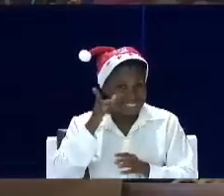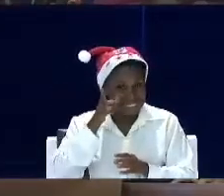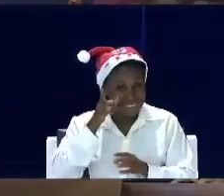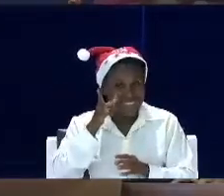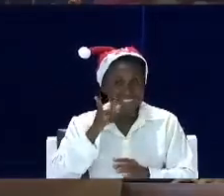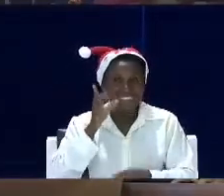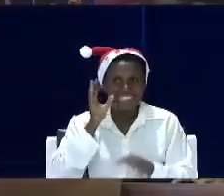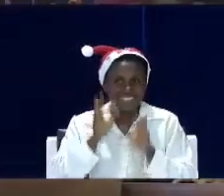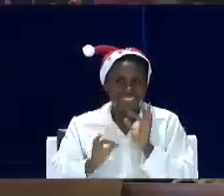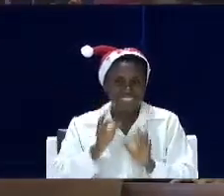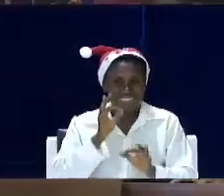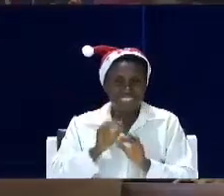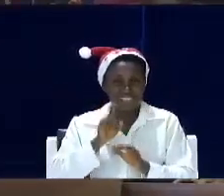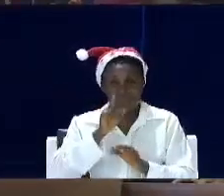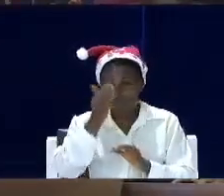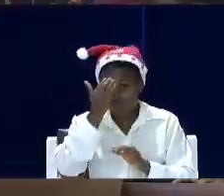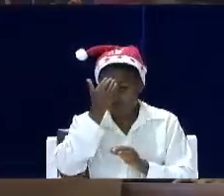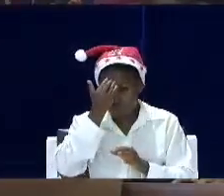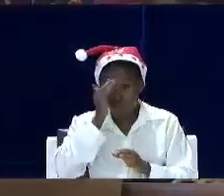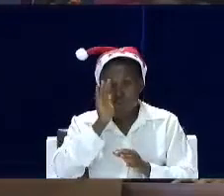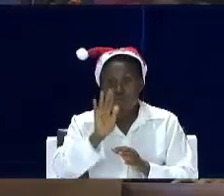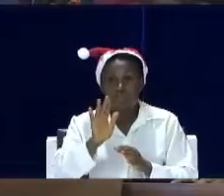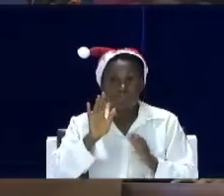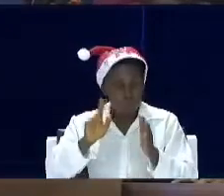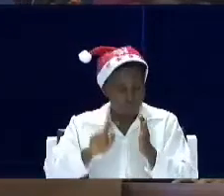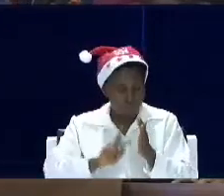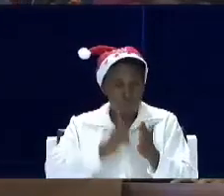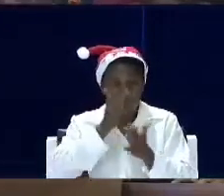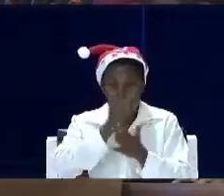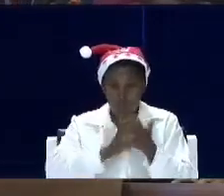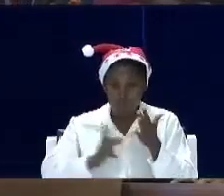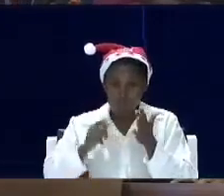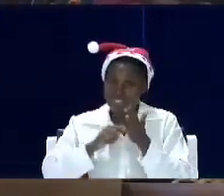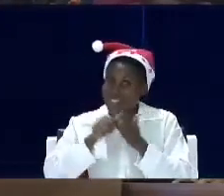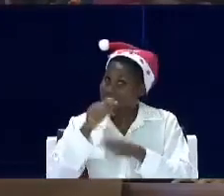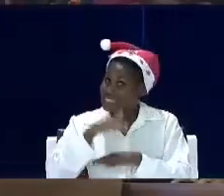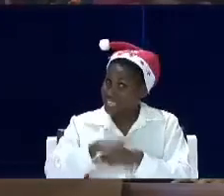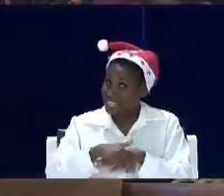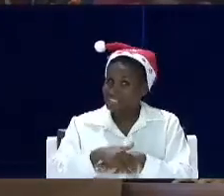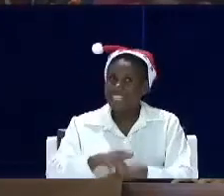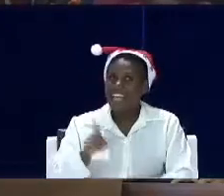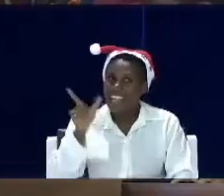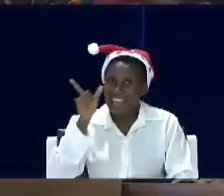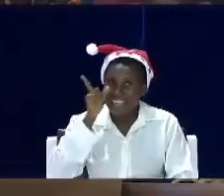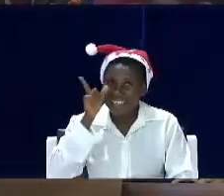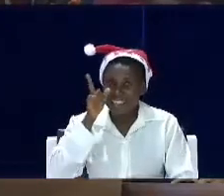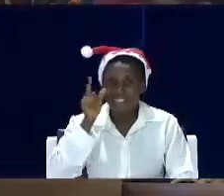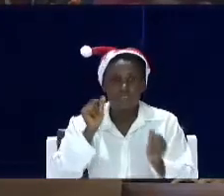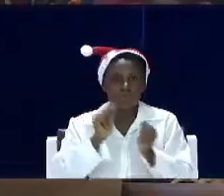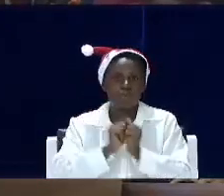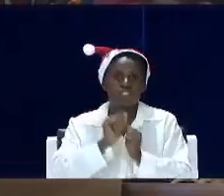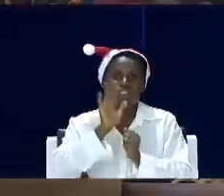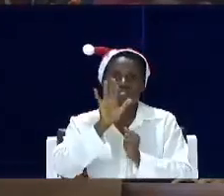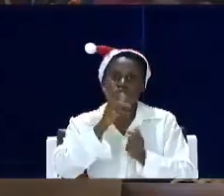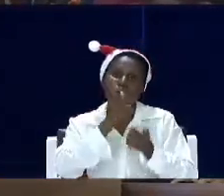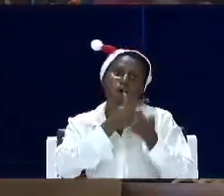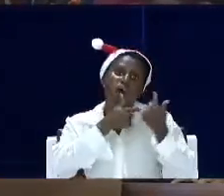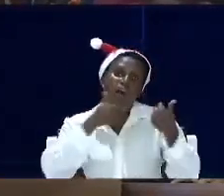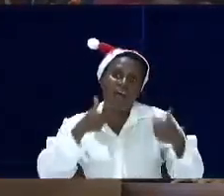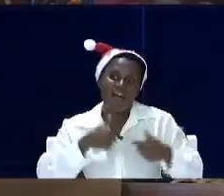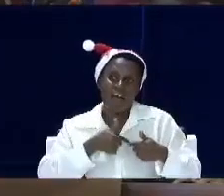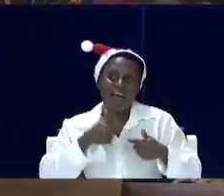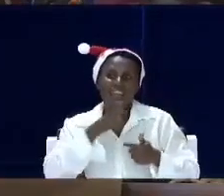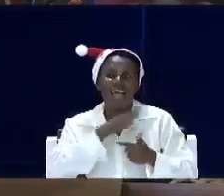If you know you want your double portion tonight, listen with your heart and